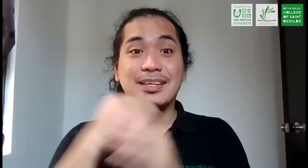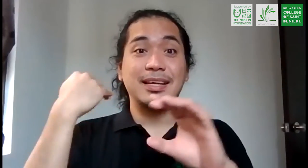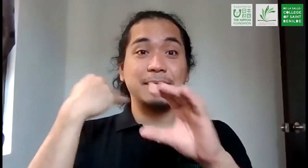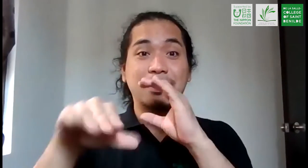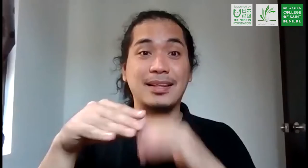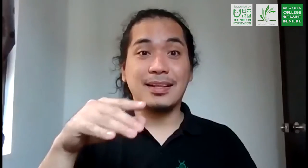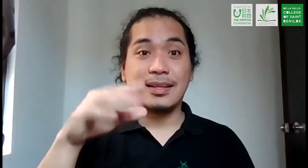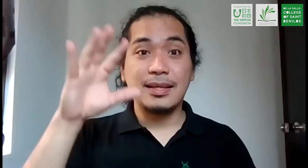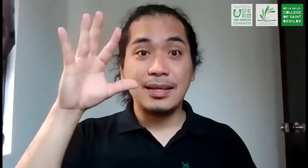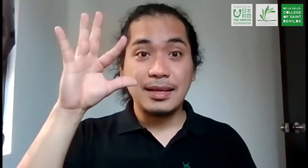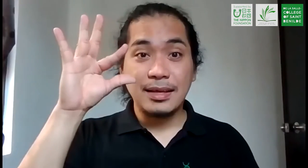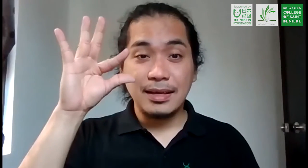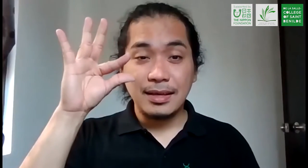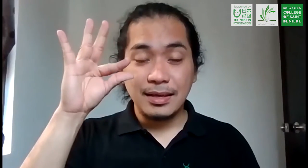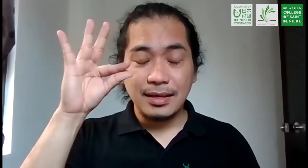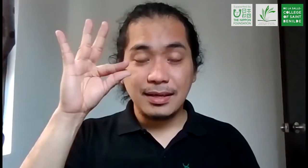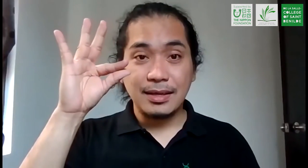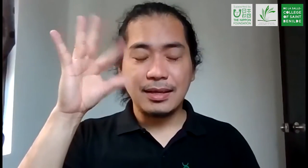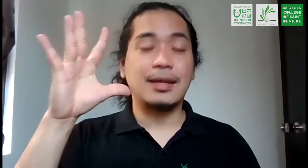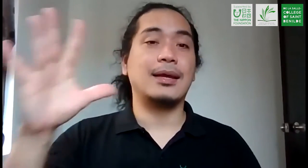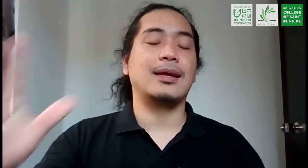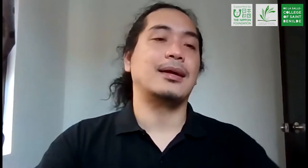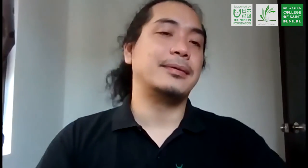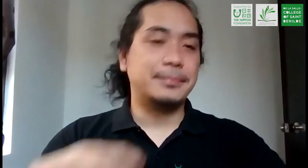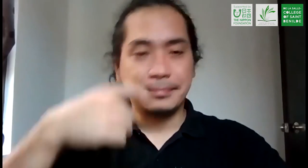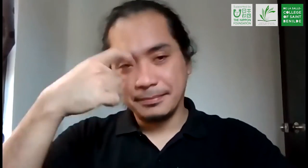lesson 7, the one that I sent you last week.